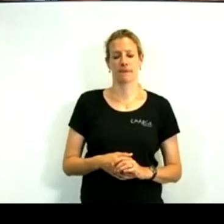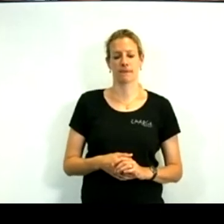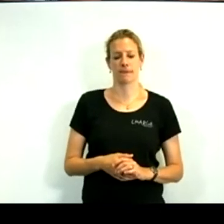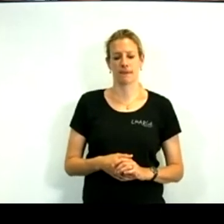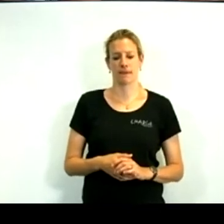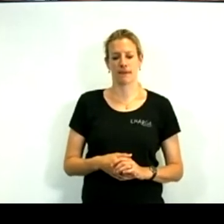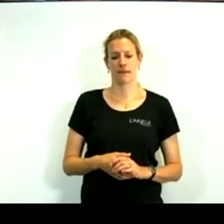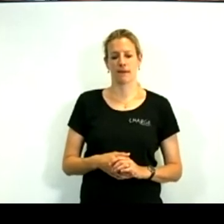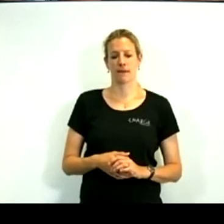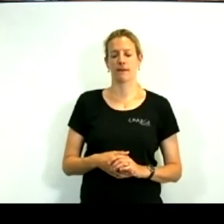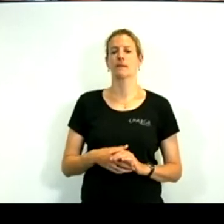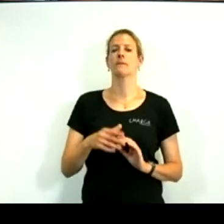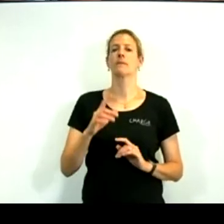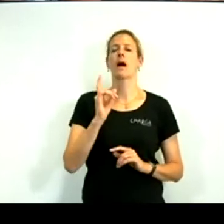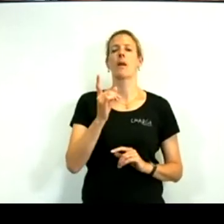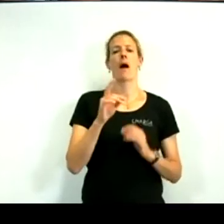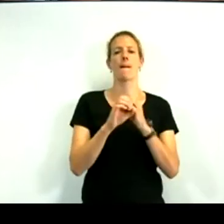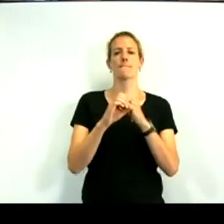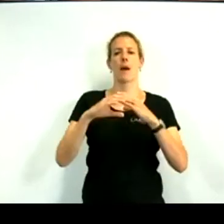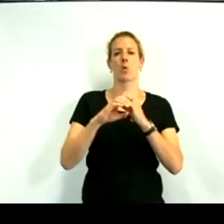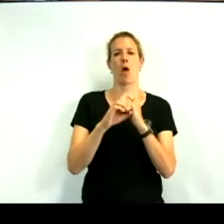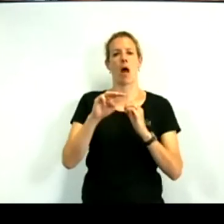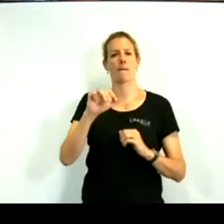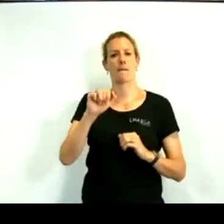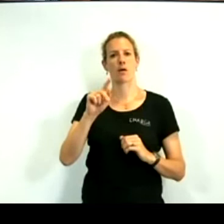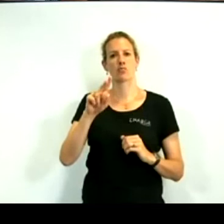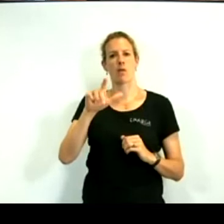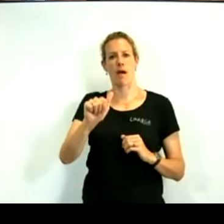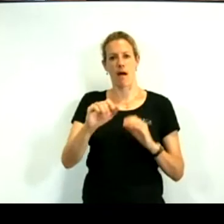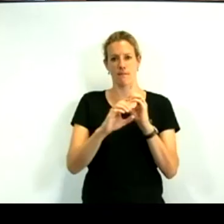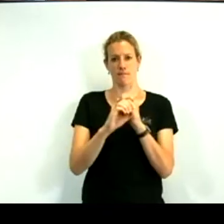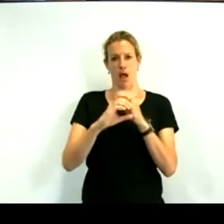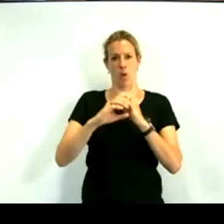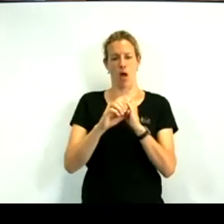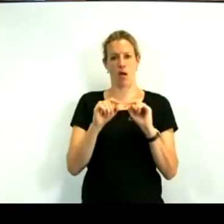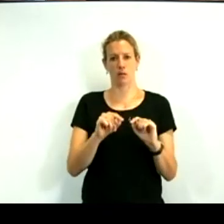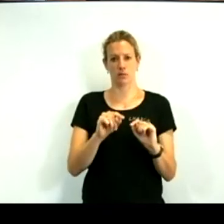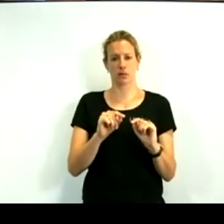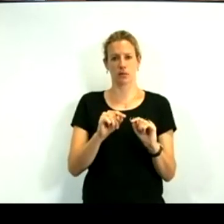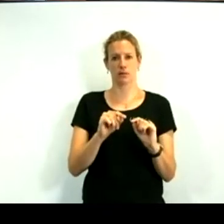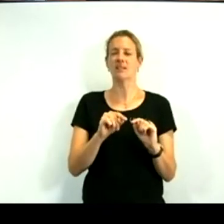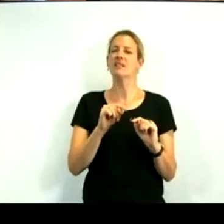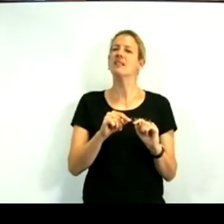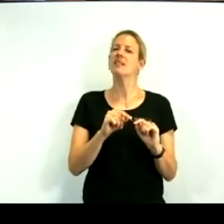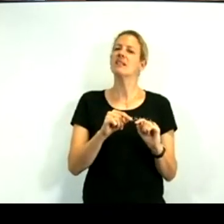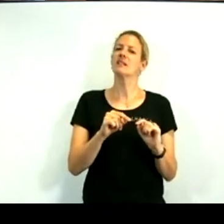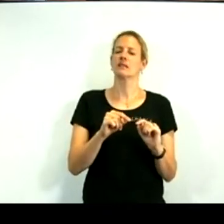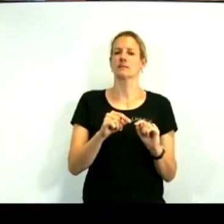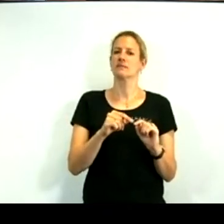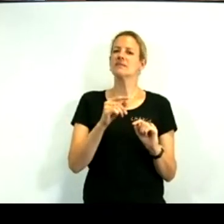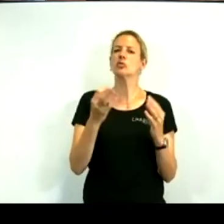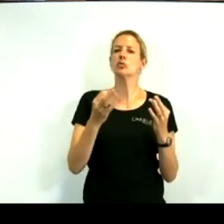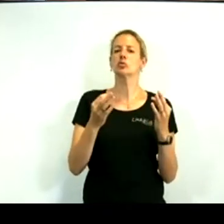of very fine vision. That's the part of the retina we use when we're reading or,